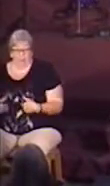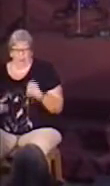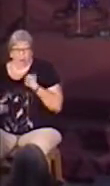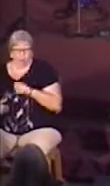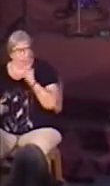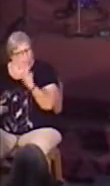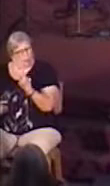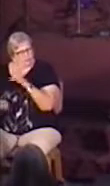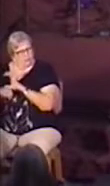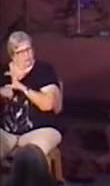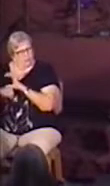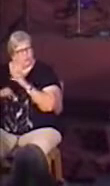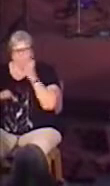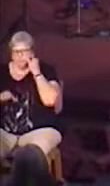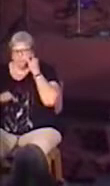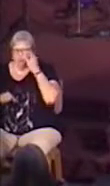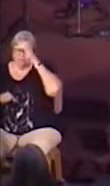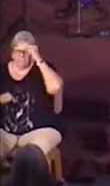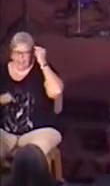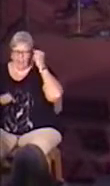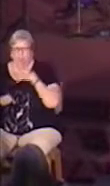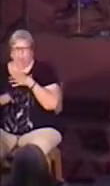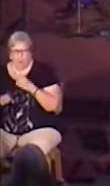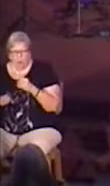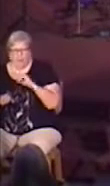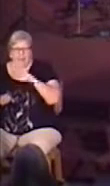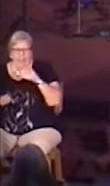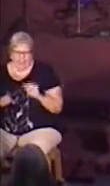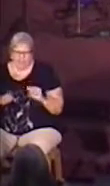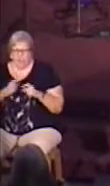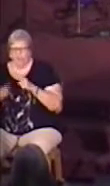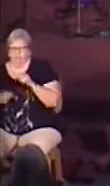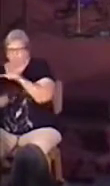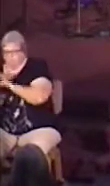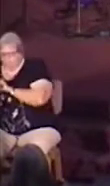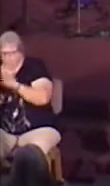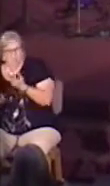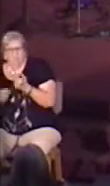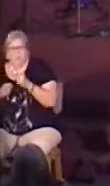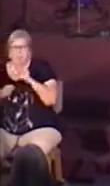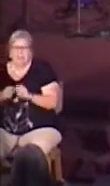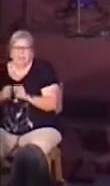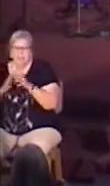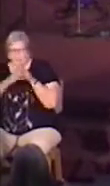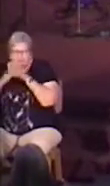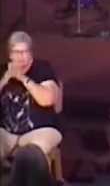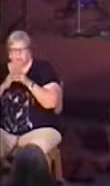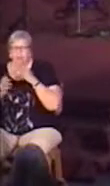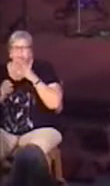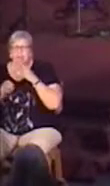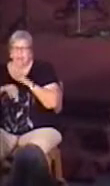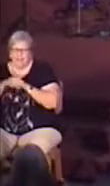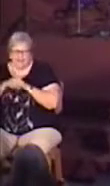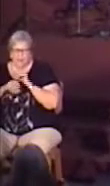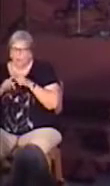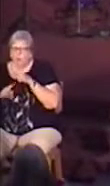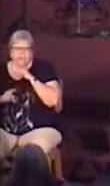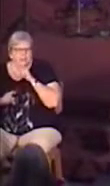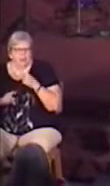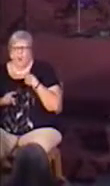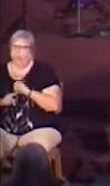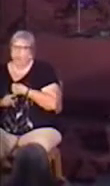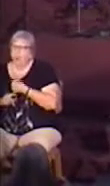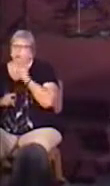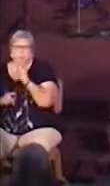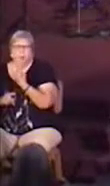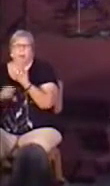one church. Whether you're black or white, from Asia, from Africa, from South America, you speak the English language or not, we are one